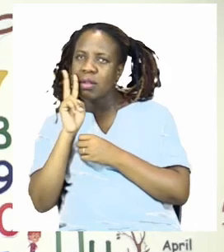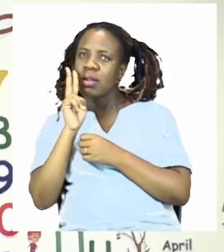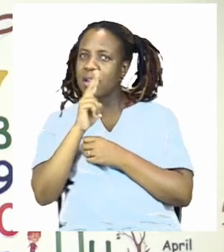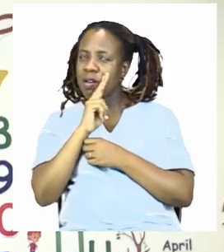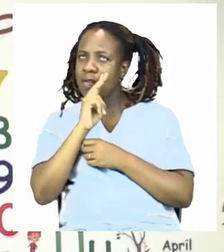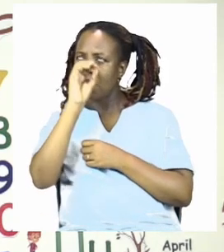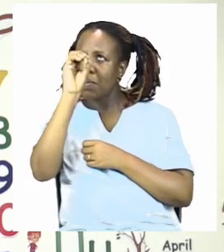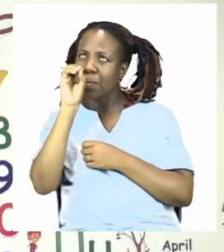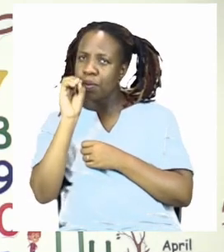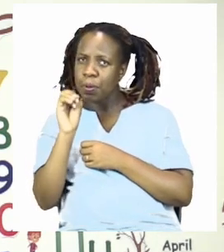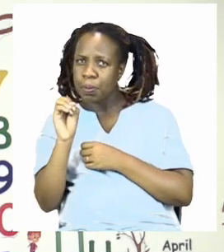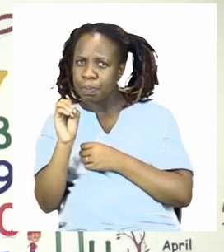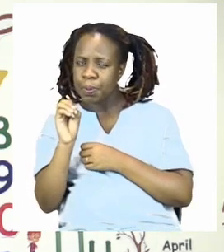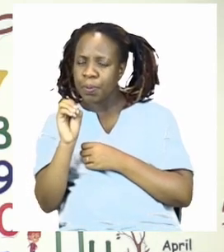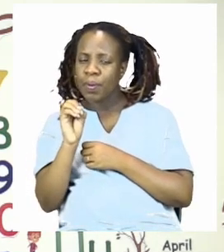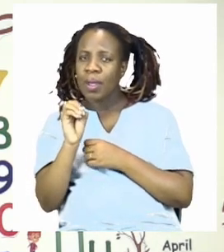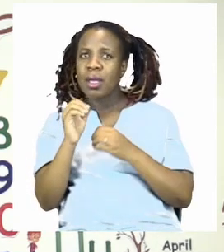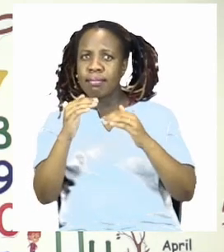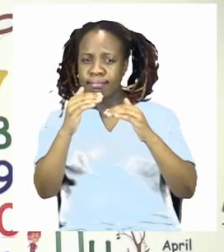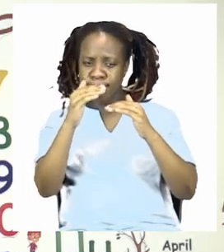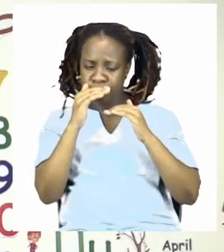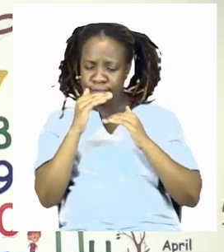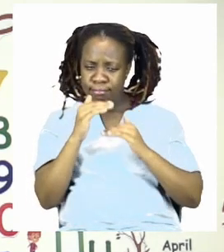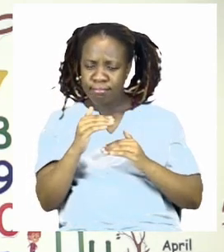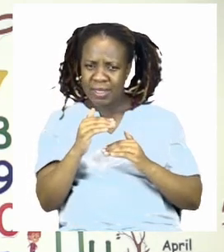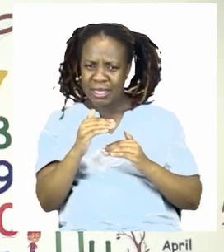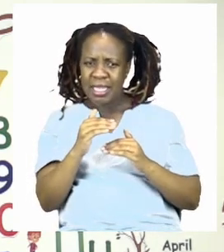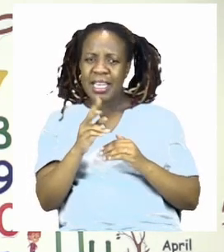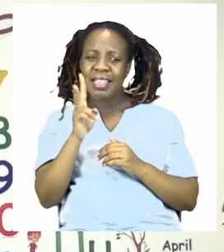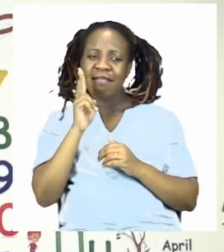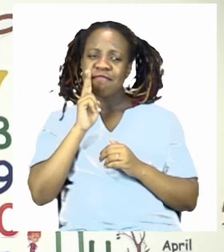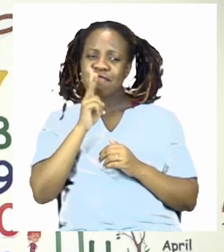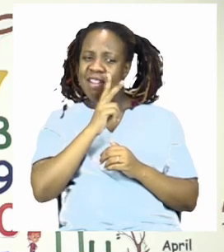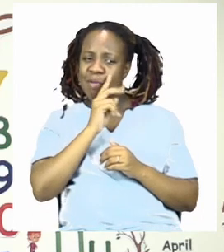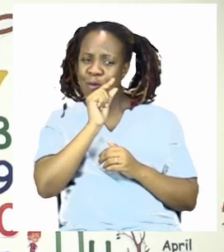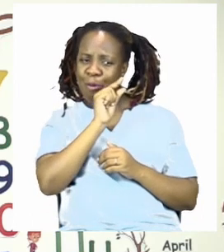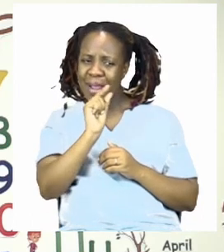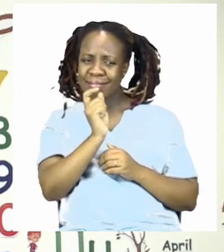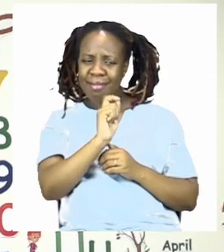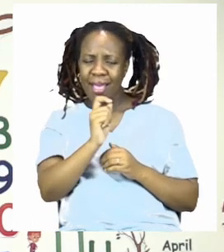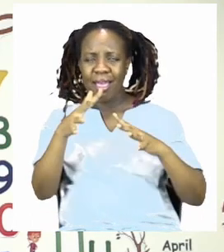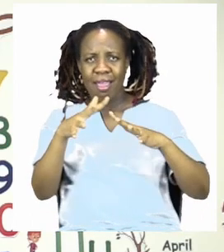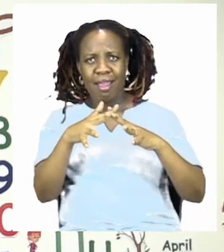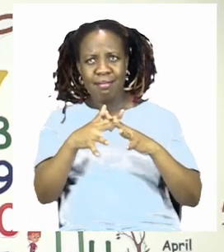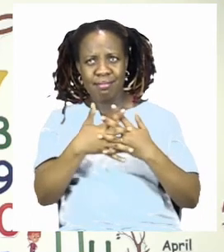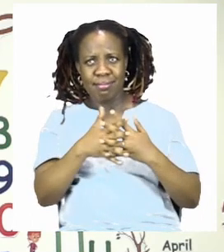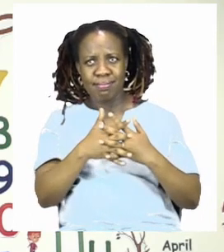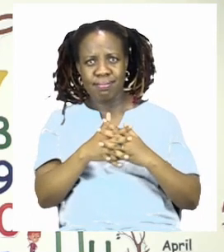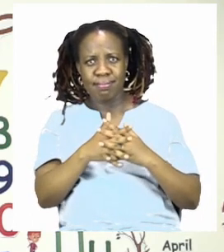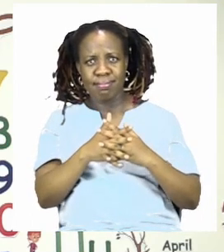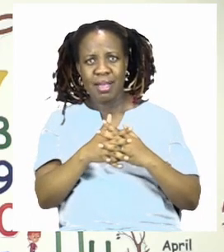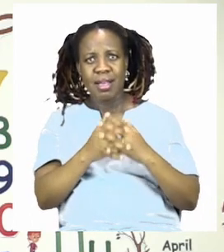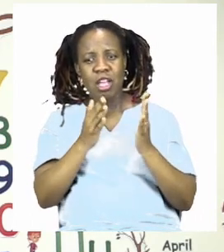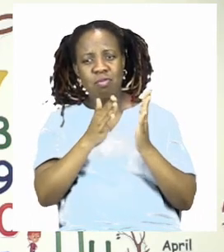and you unscramble all these letters to get the right verb. Now, while you are busy doing that,